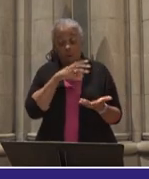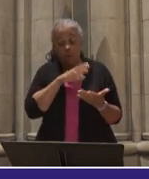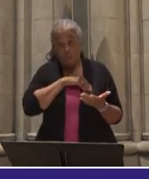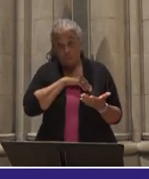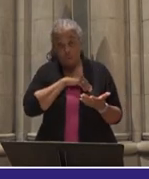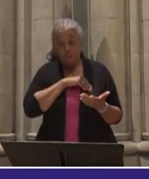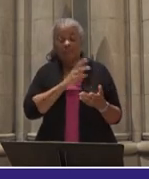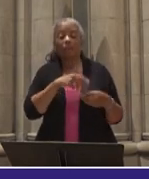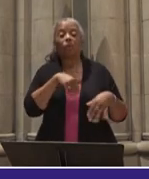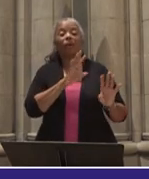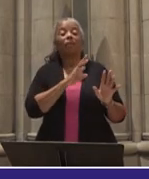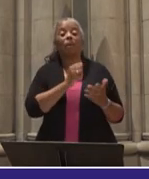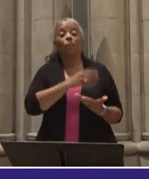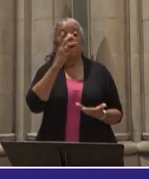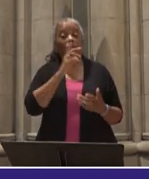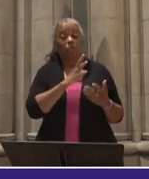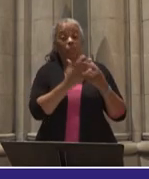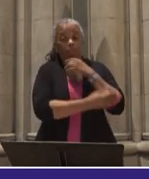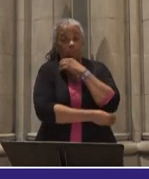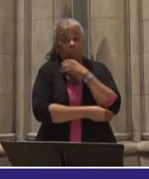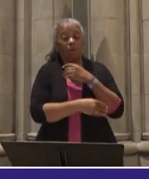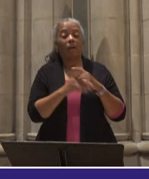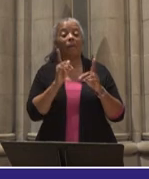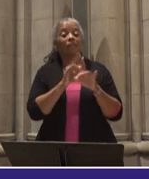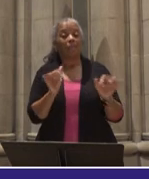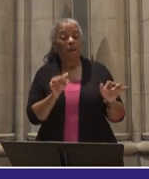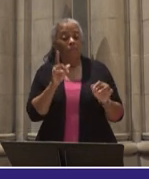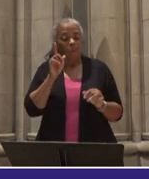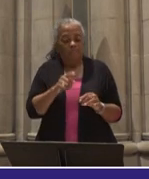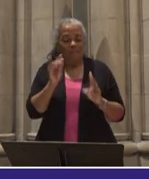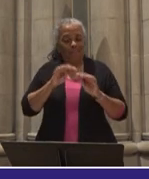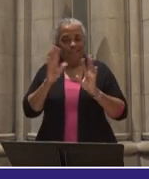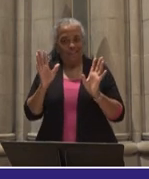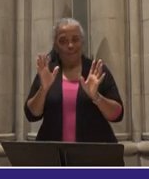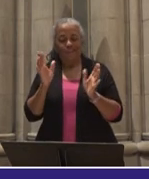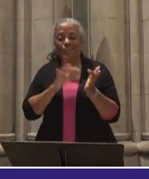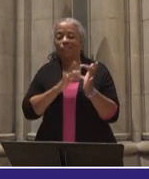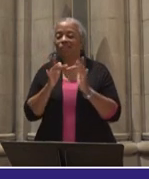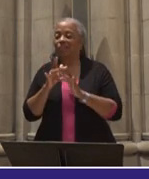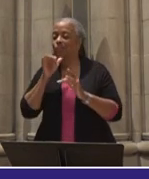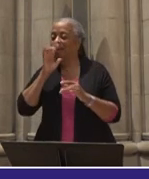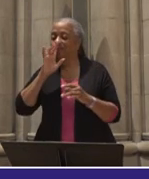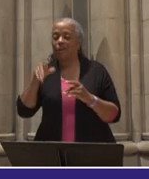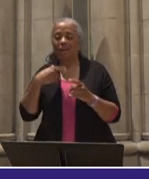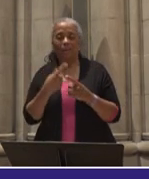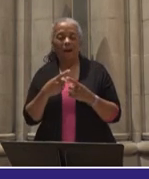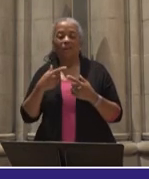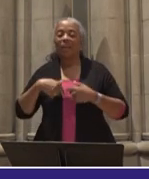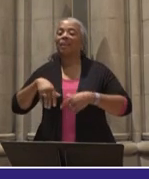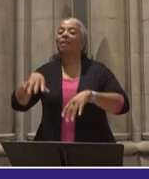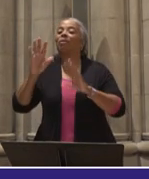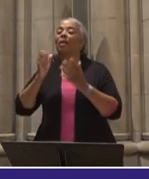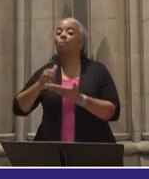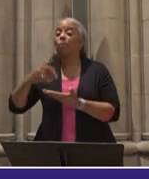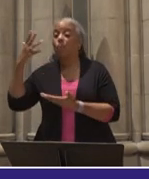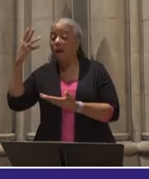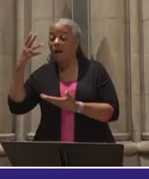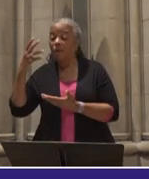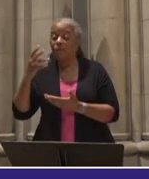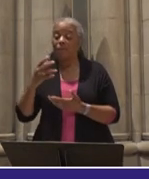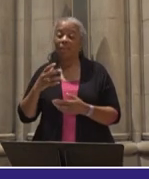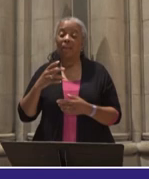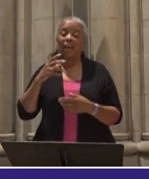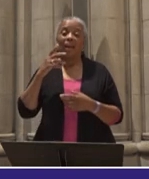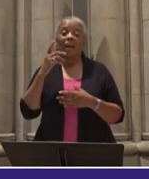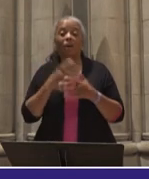poor. But we must also be clear that Jesus was not talking about giving up wealth or riches in